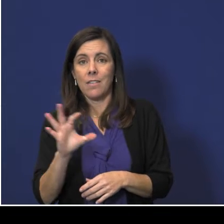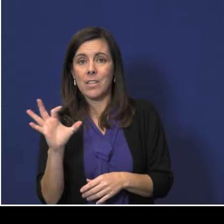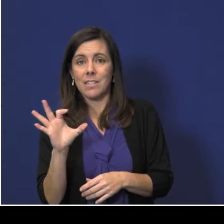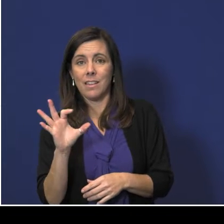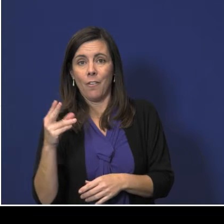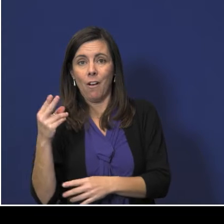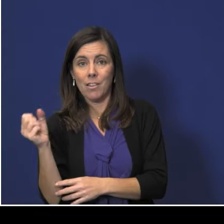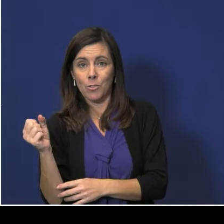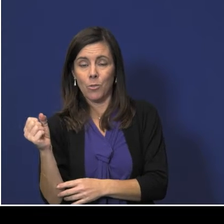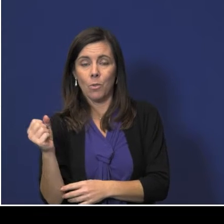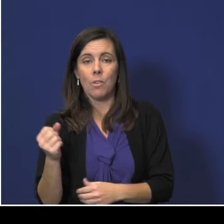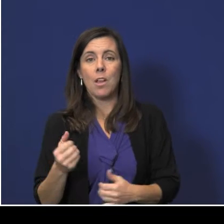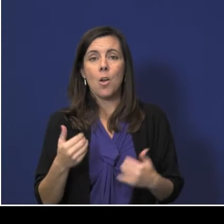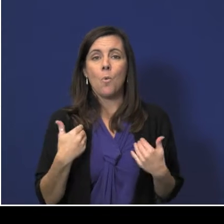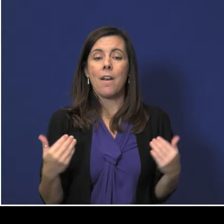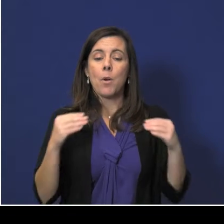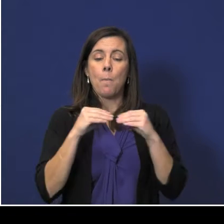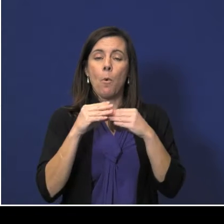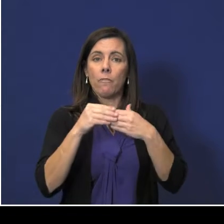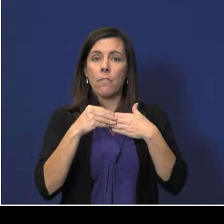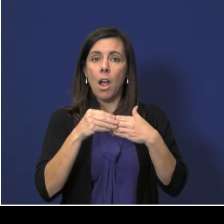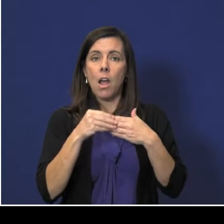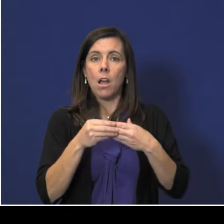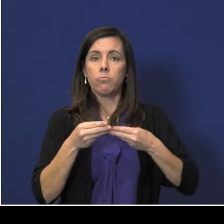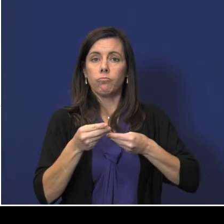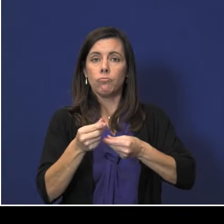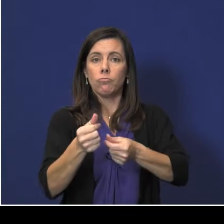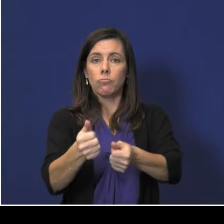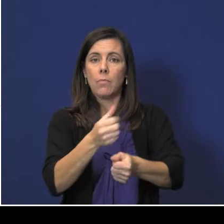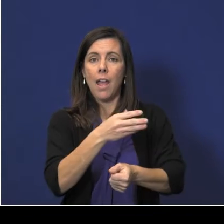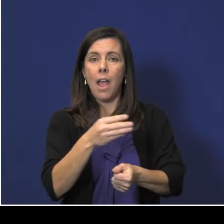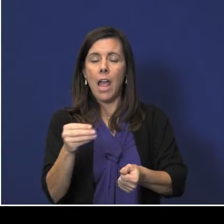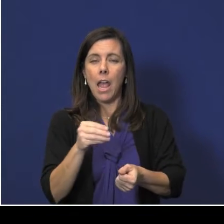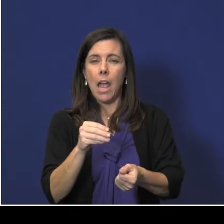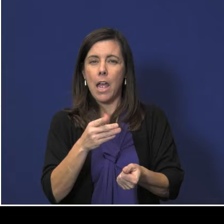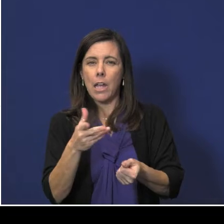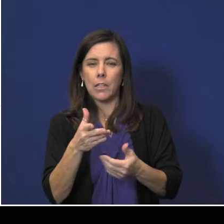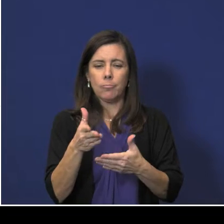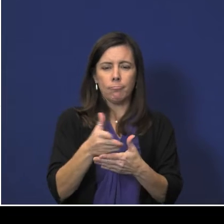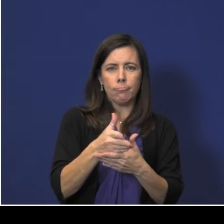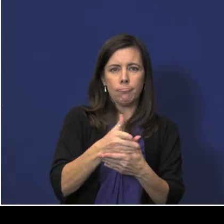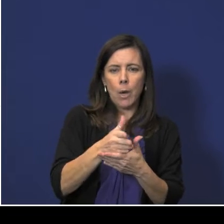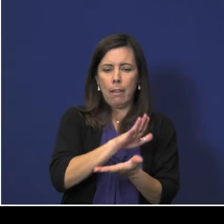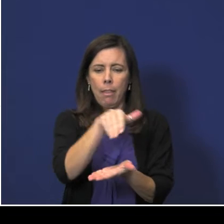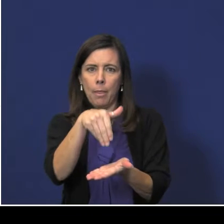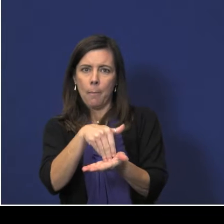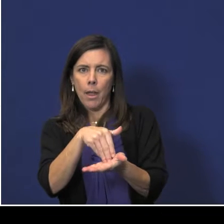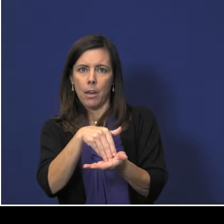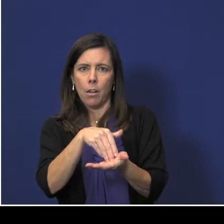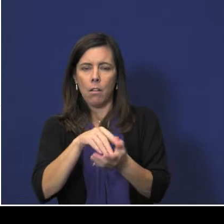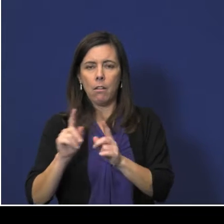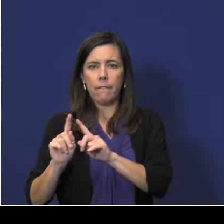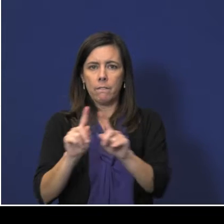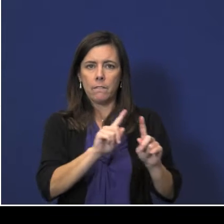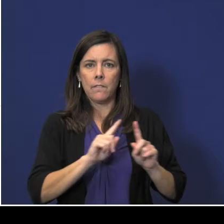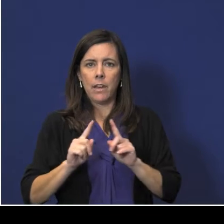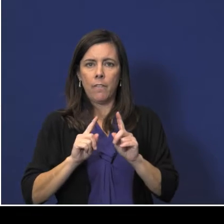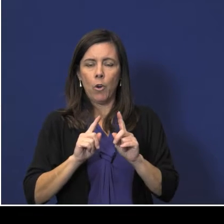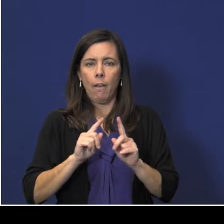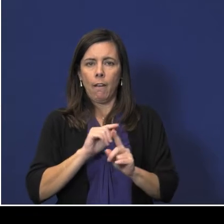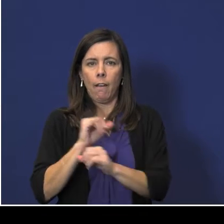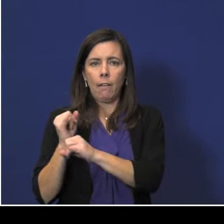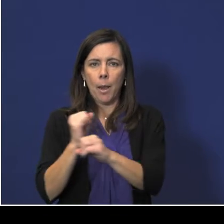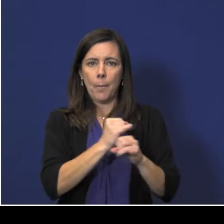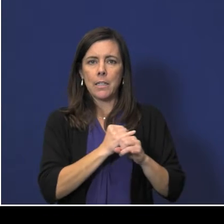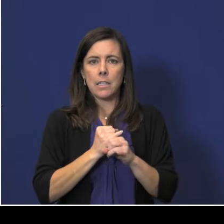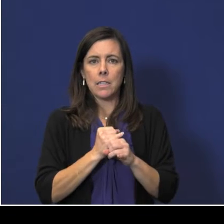allows for flexibility, efficiency, and for synergy between existing campuses and centrally located in your district. So bordered